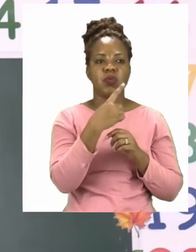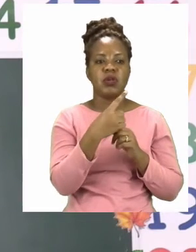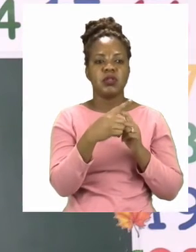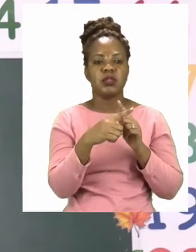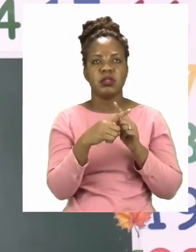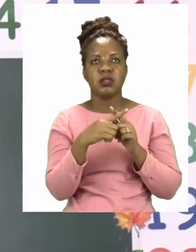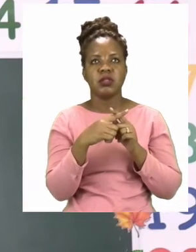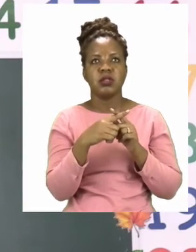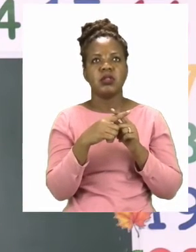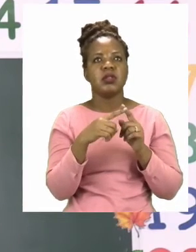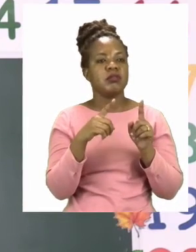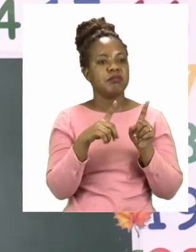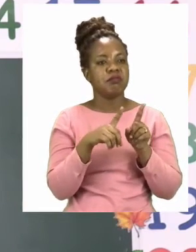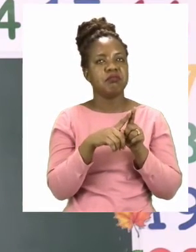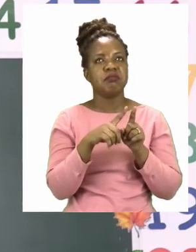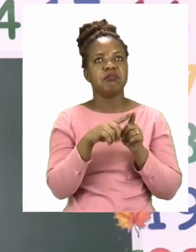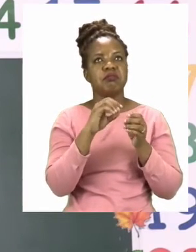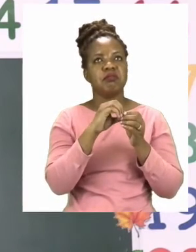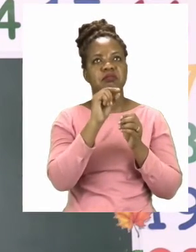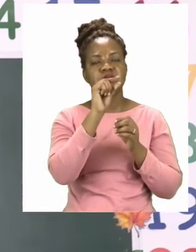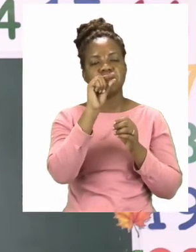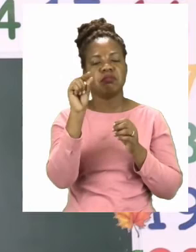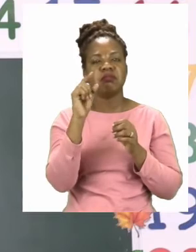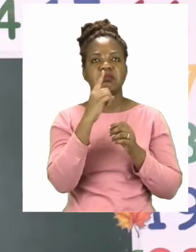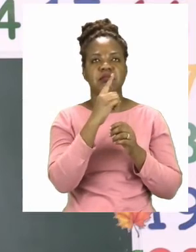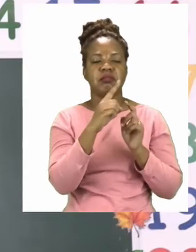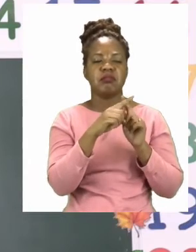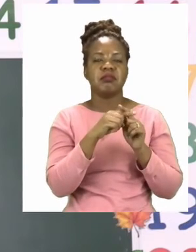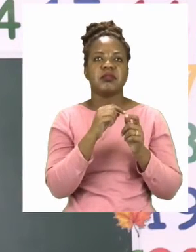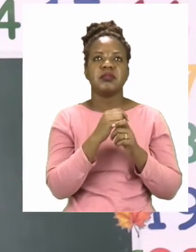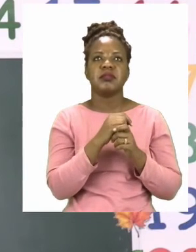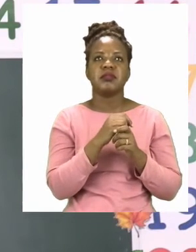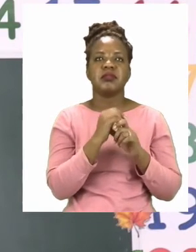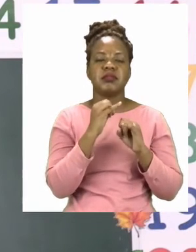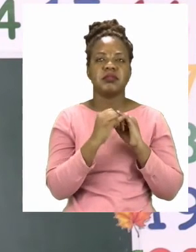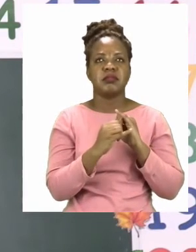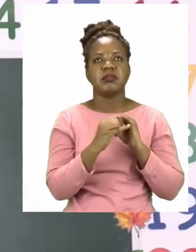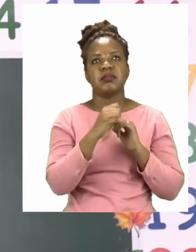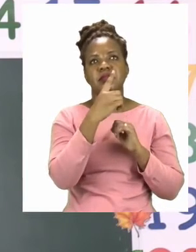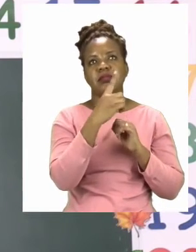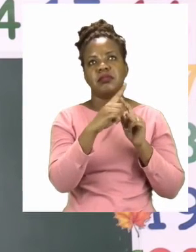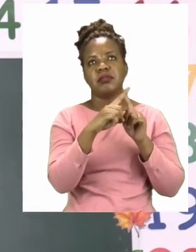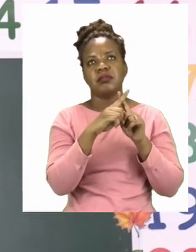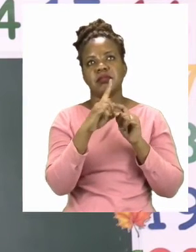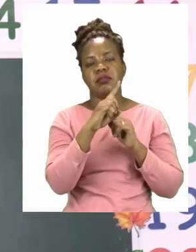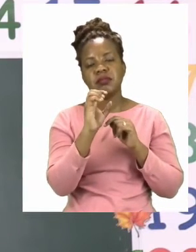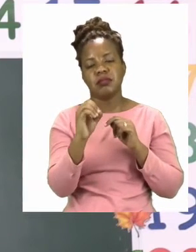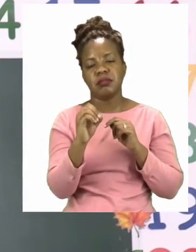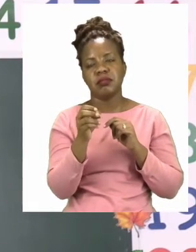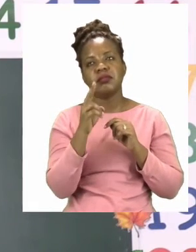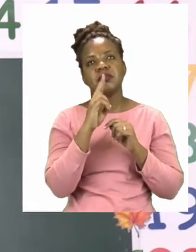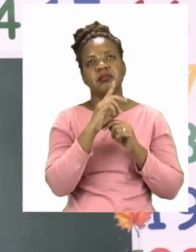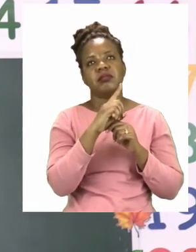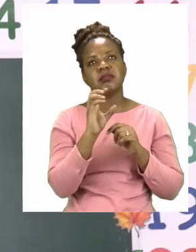always its own number. And the last one, 1 times 10